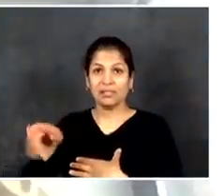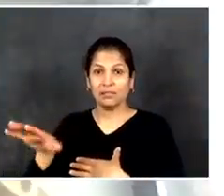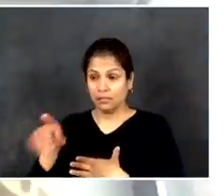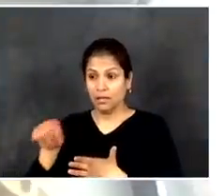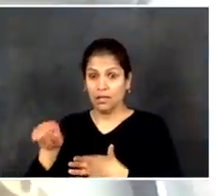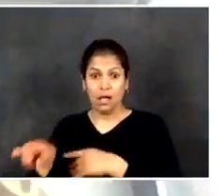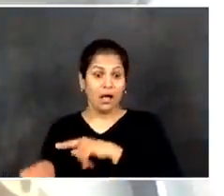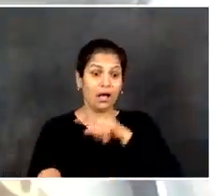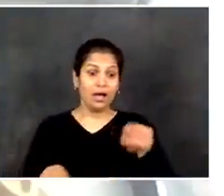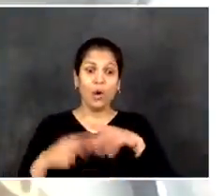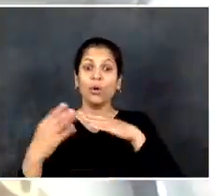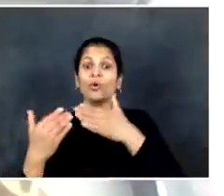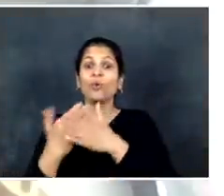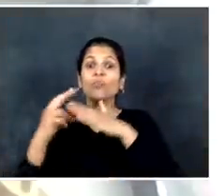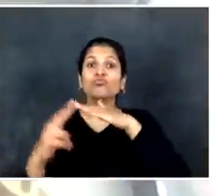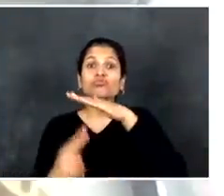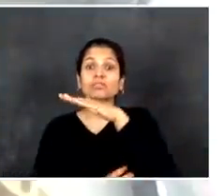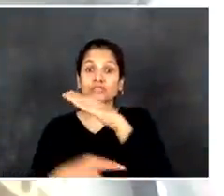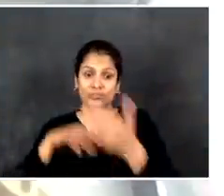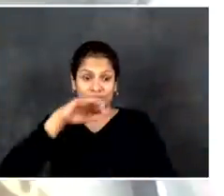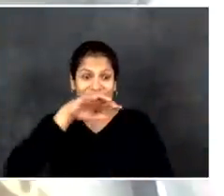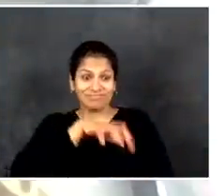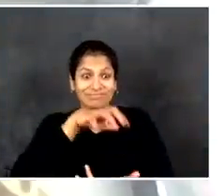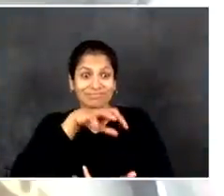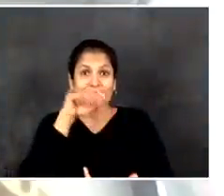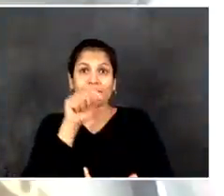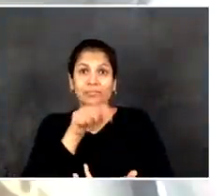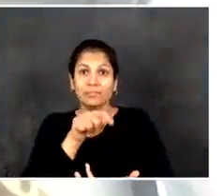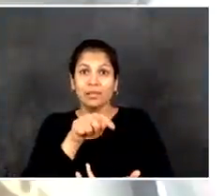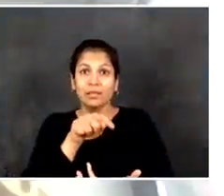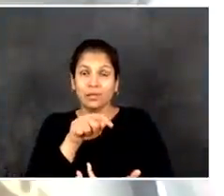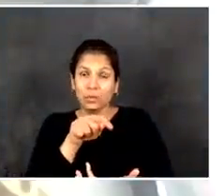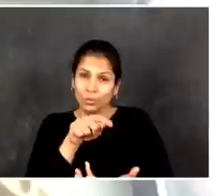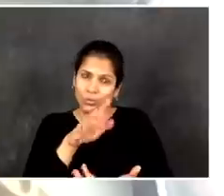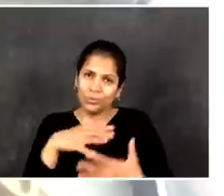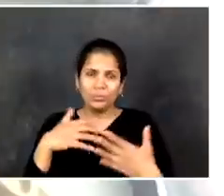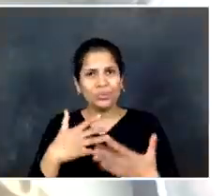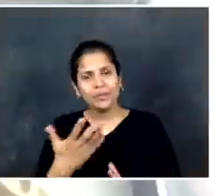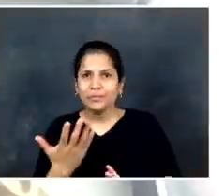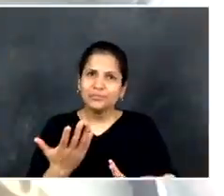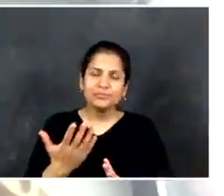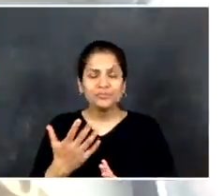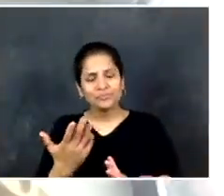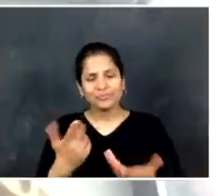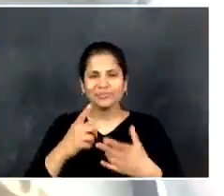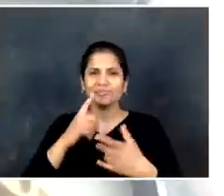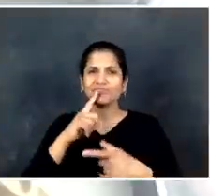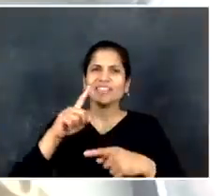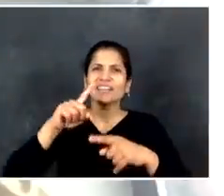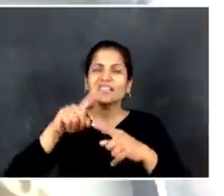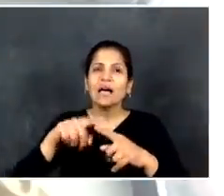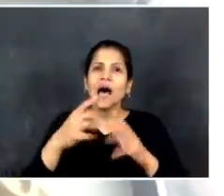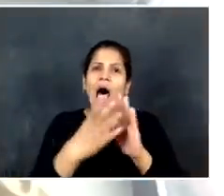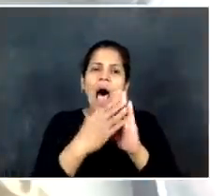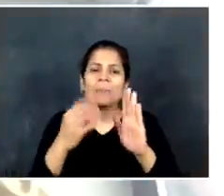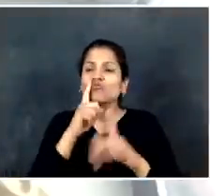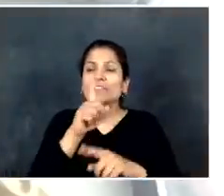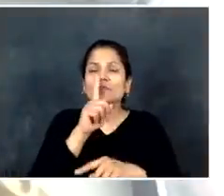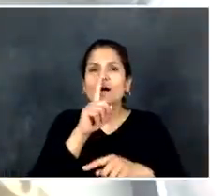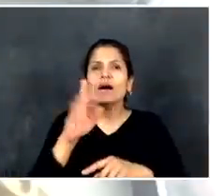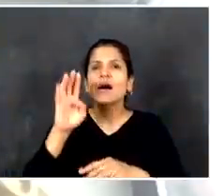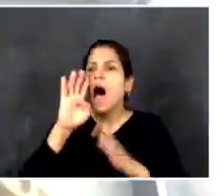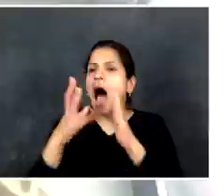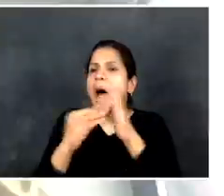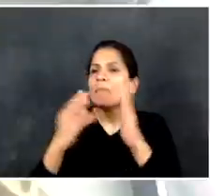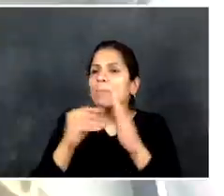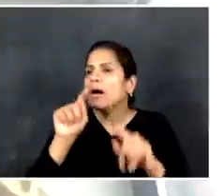squeeze of what is known as an ambu bag. When we ventilate patients, if they